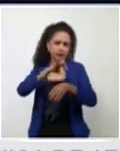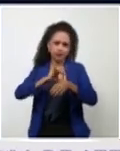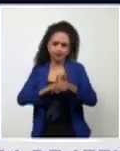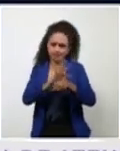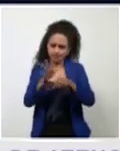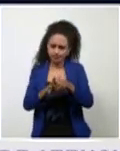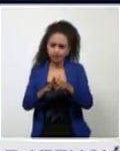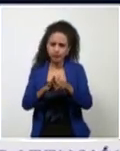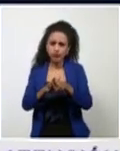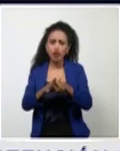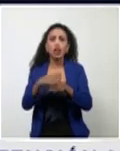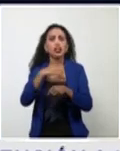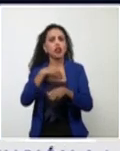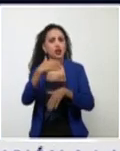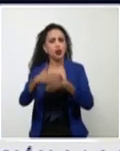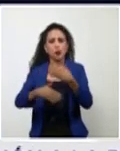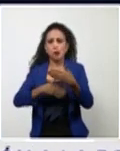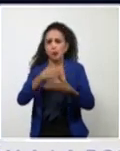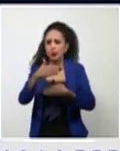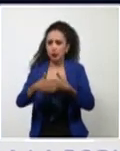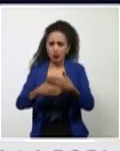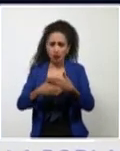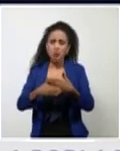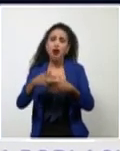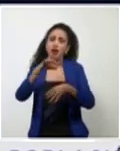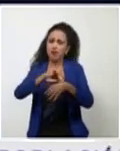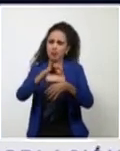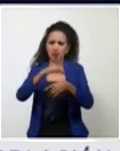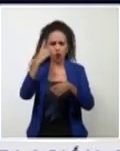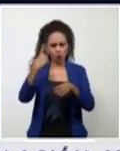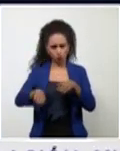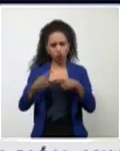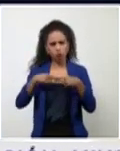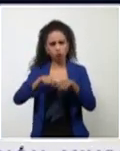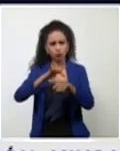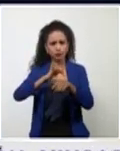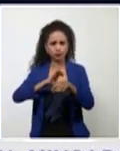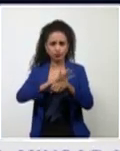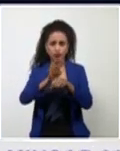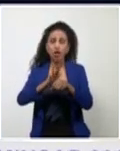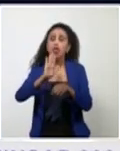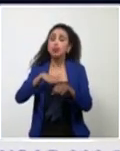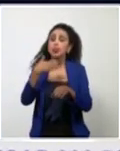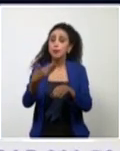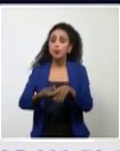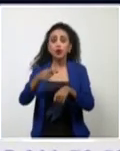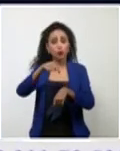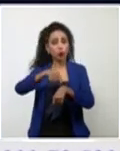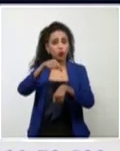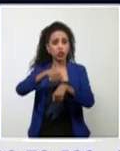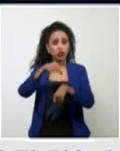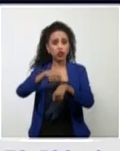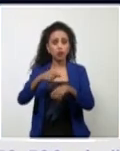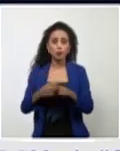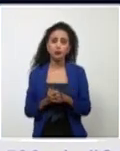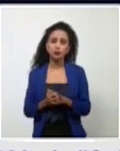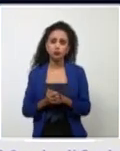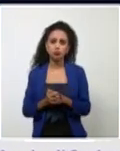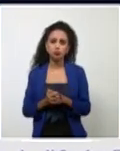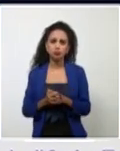case and had a history of peripheral venous insufficiency. After a stay of 17 days in the